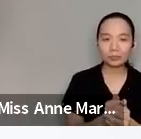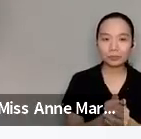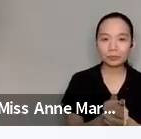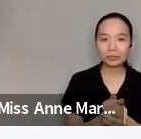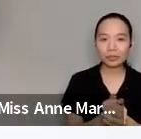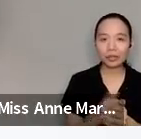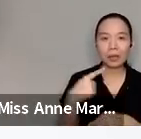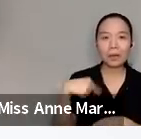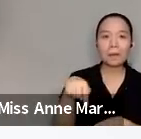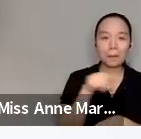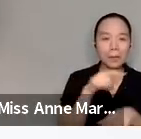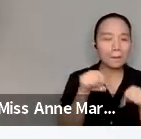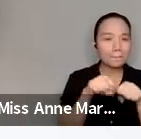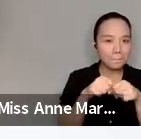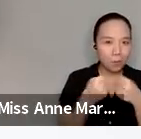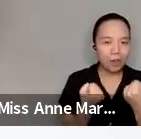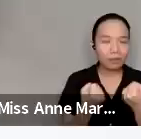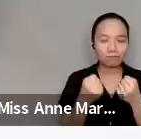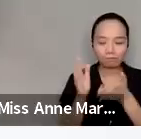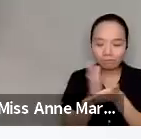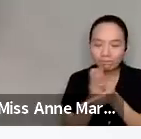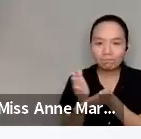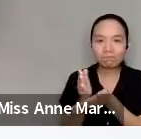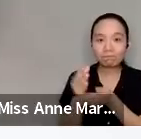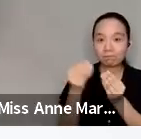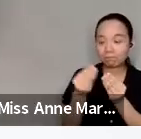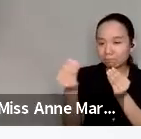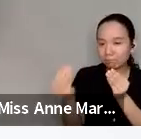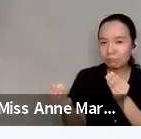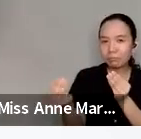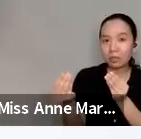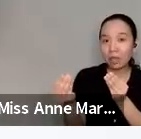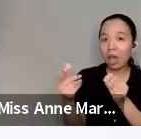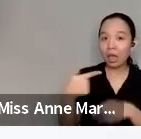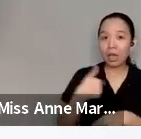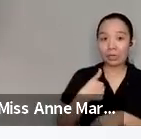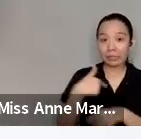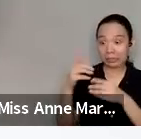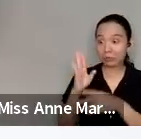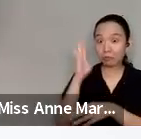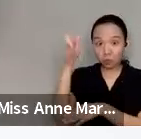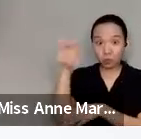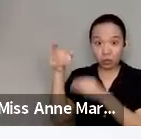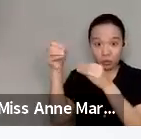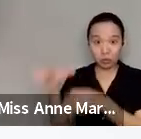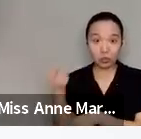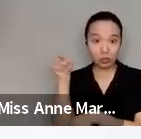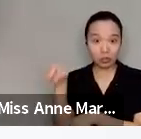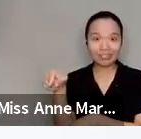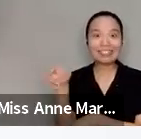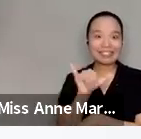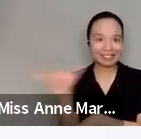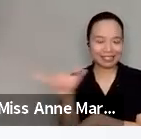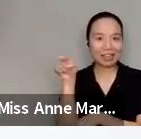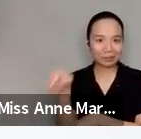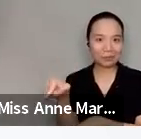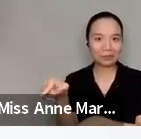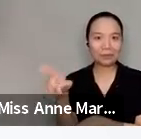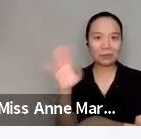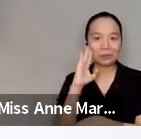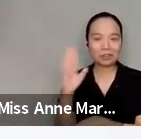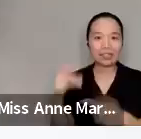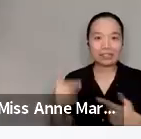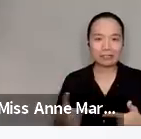bread with them so that when they themselves become teachers, they too will live to